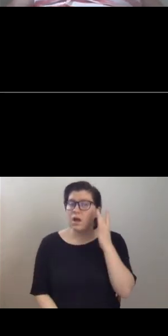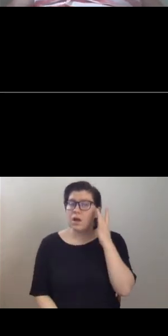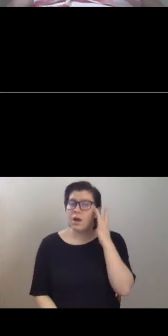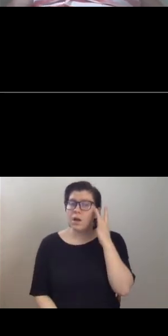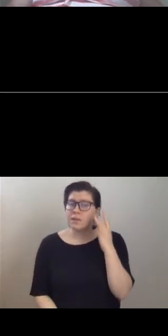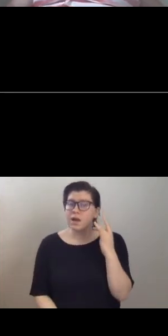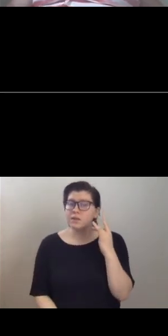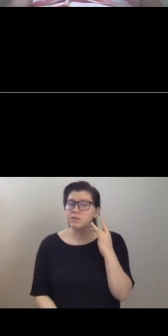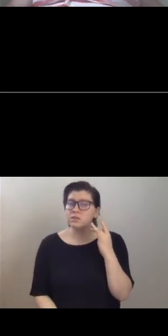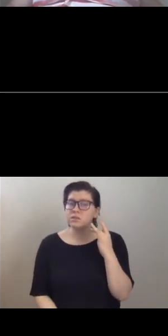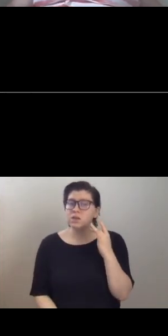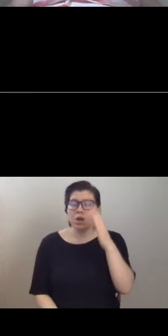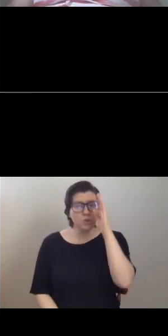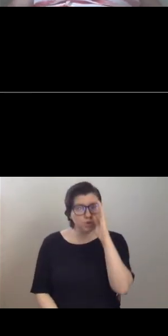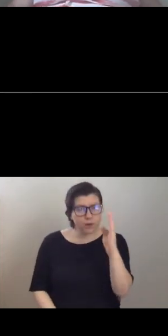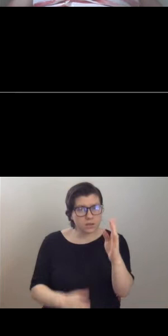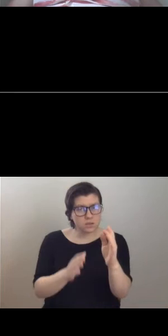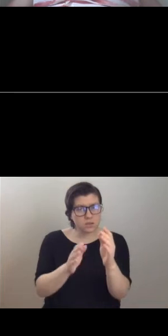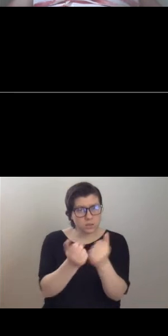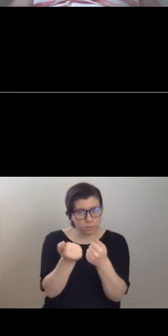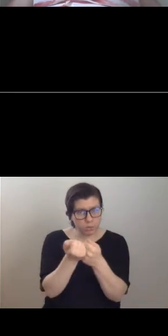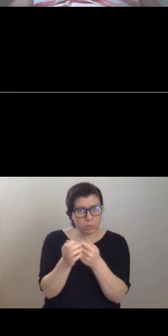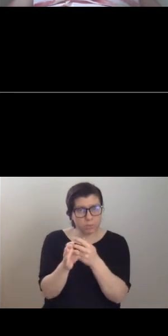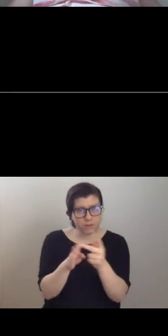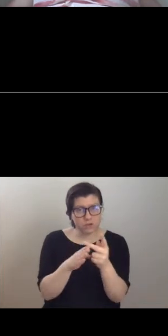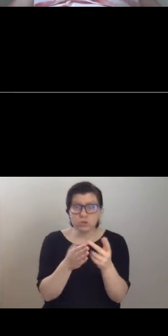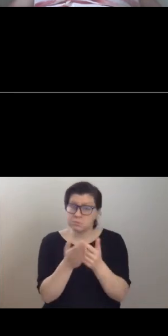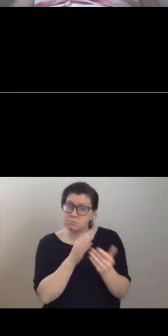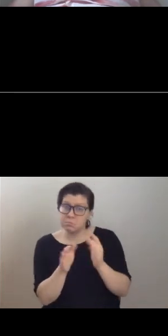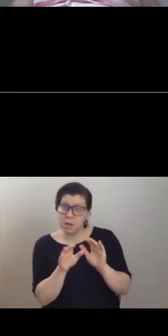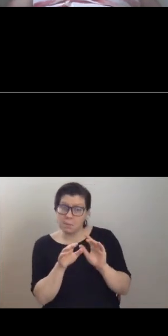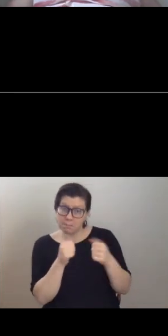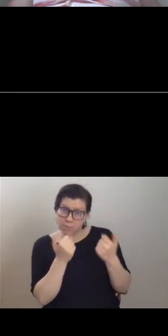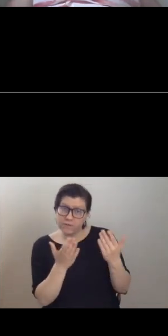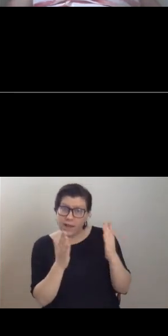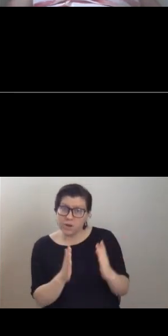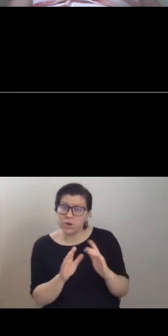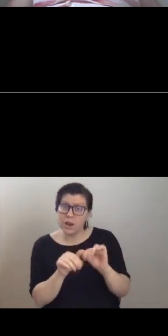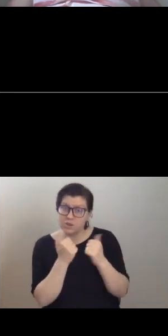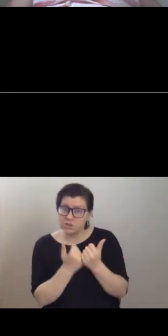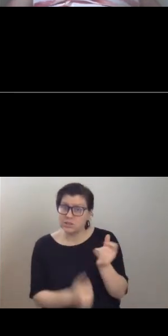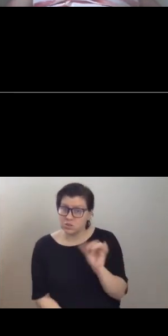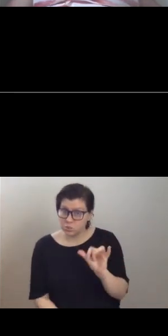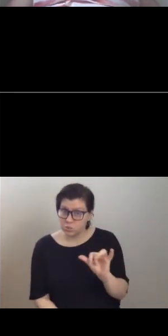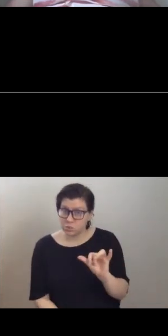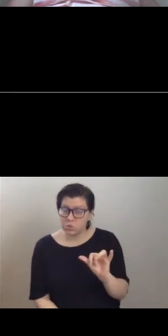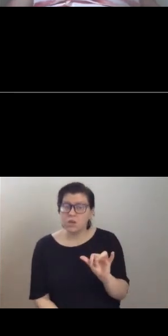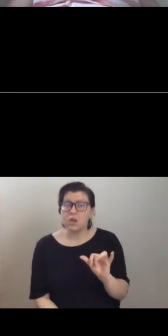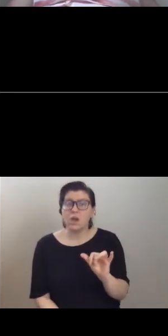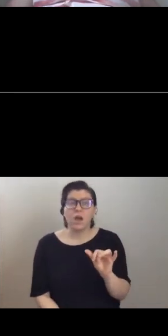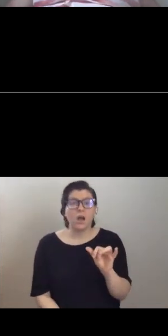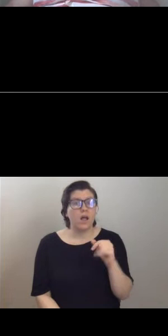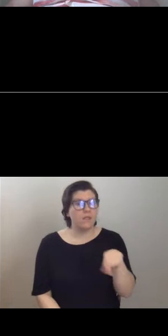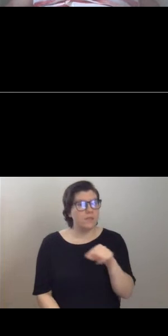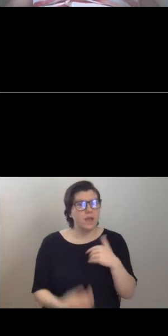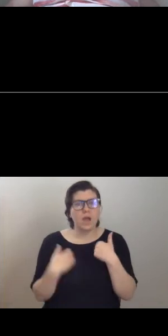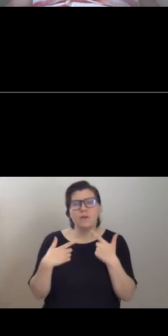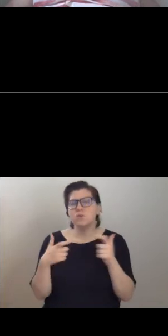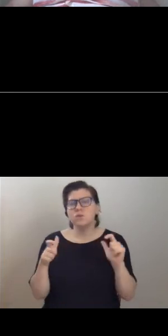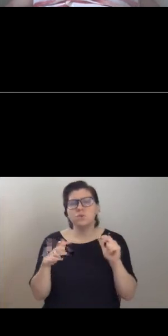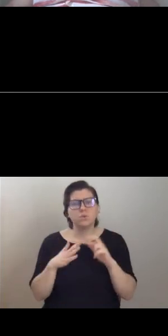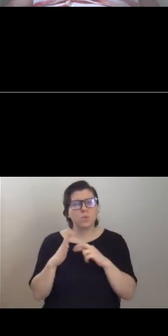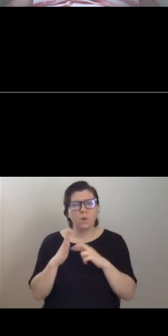support professionals and even provider agencies play such a big role in